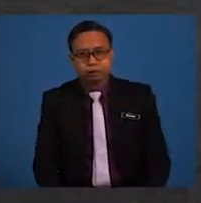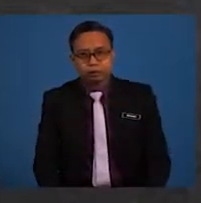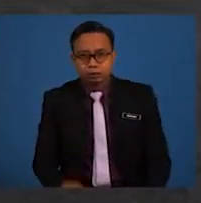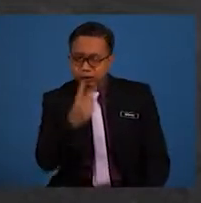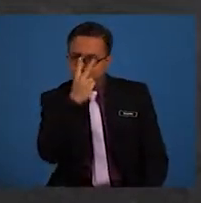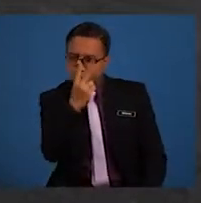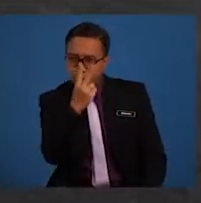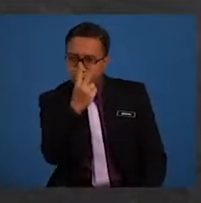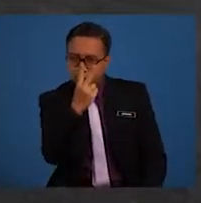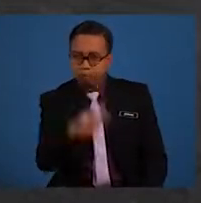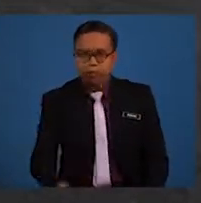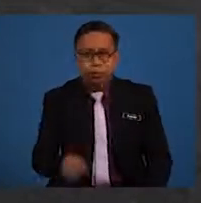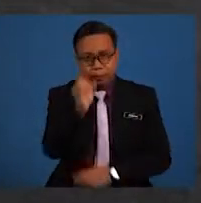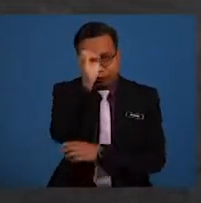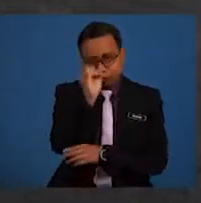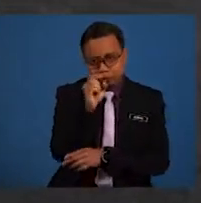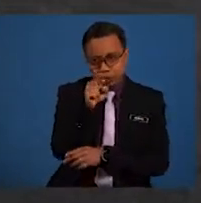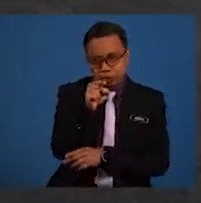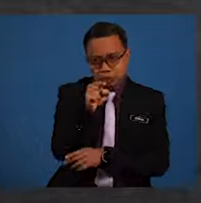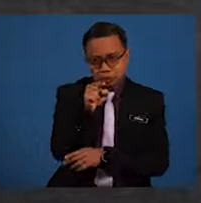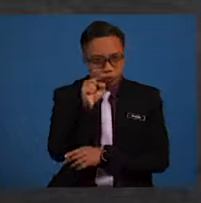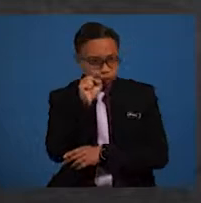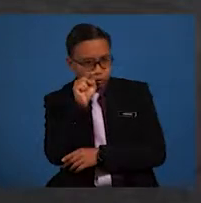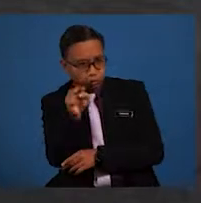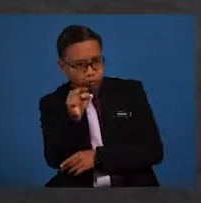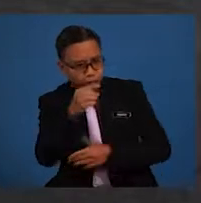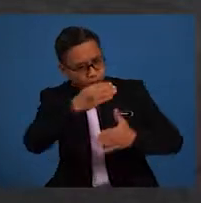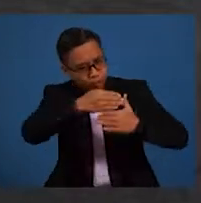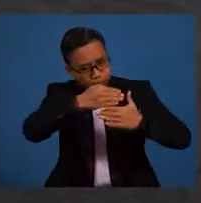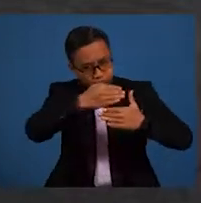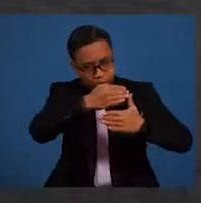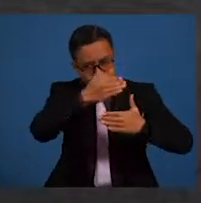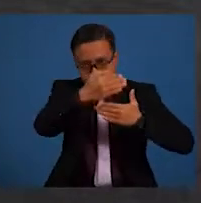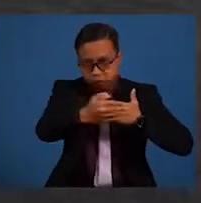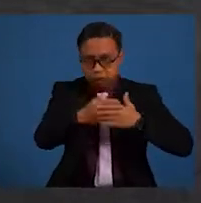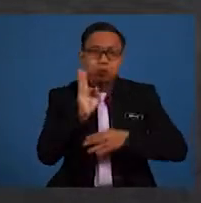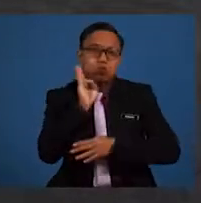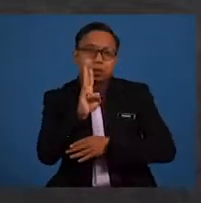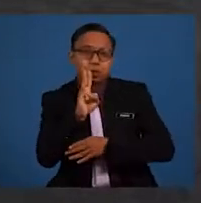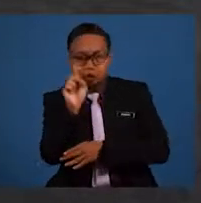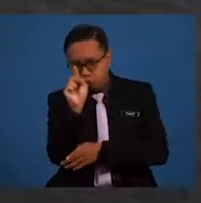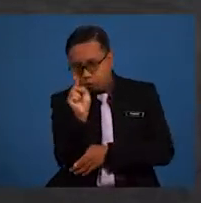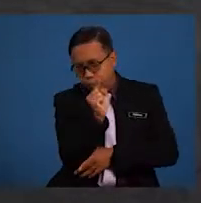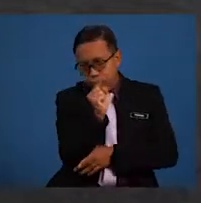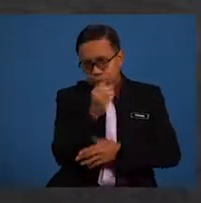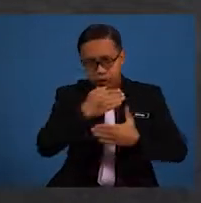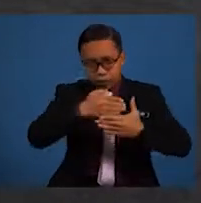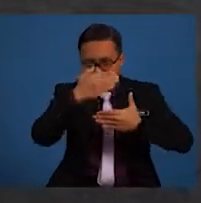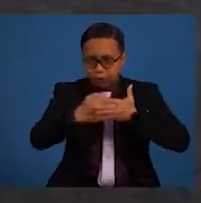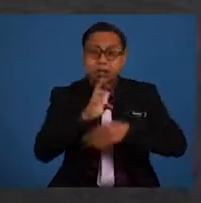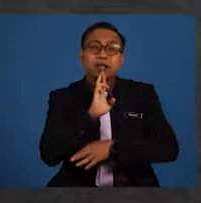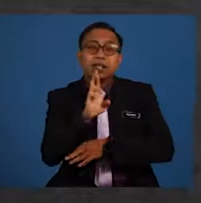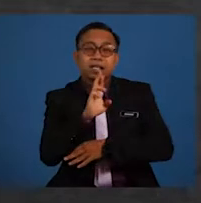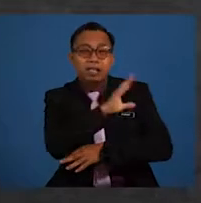Notice the punctuation of a full stop after woman, a comma after her, and